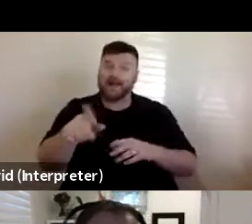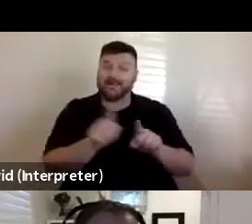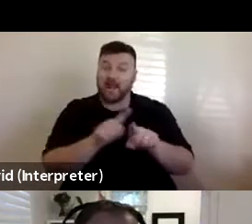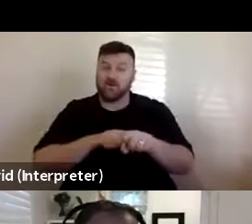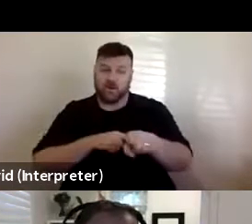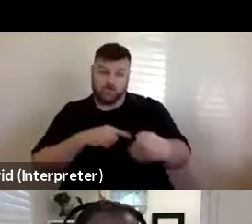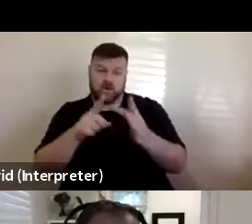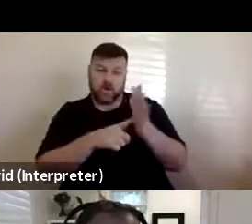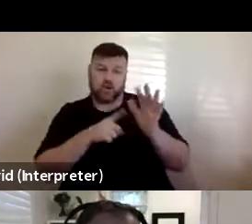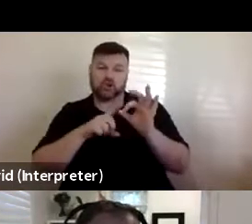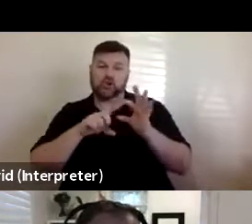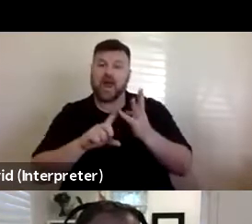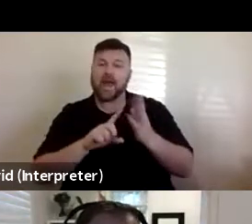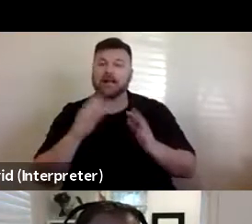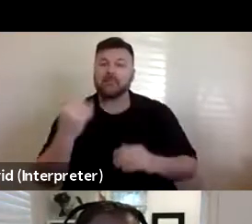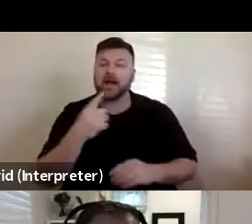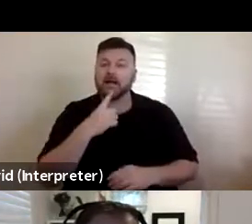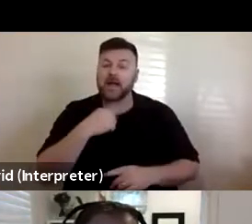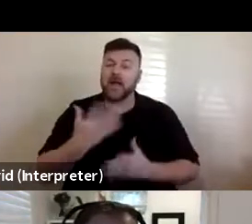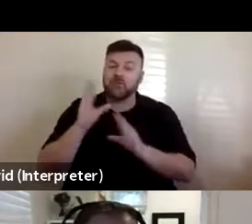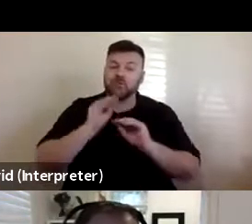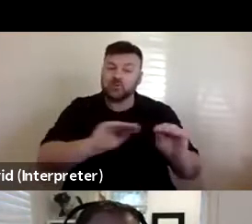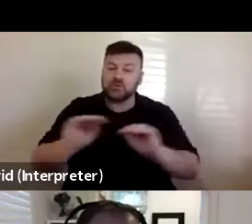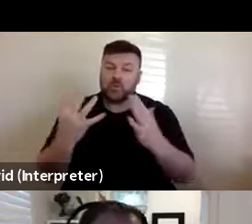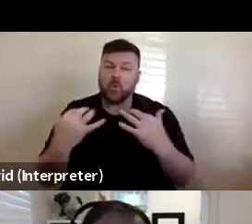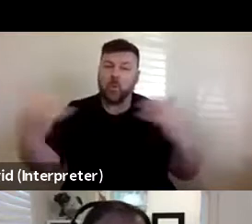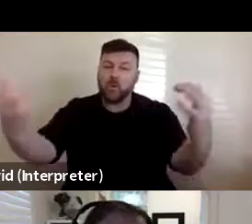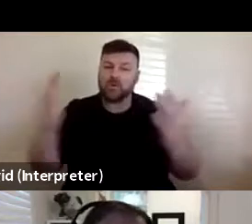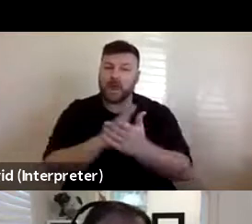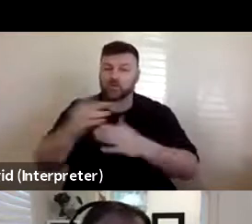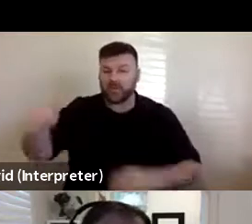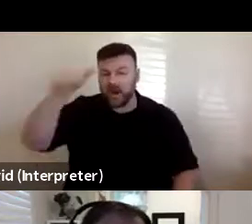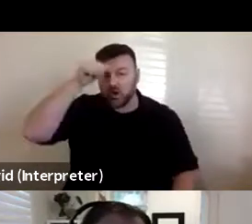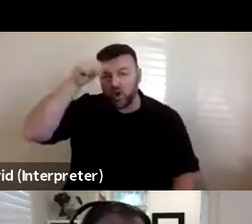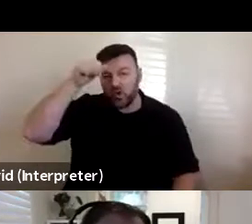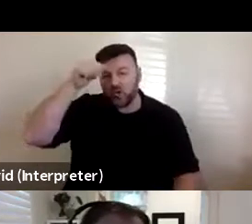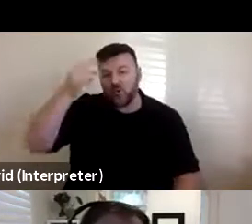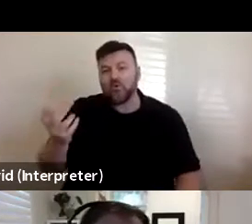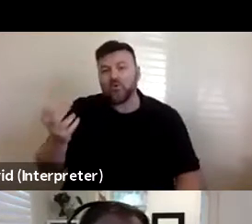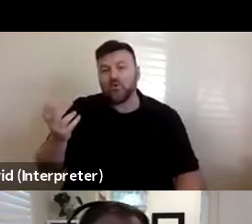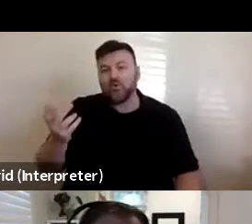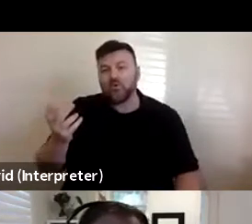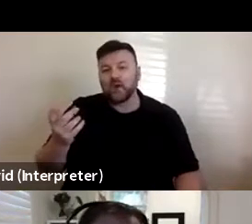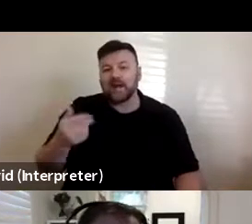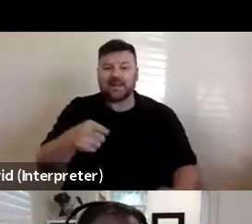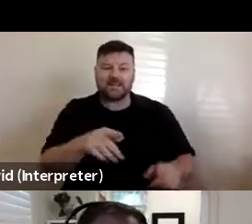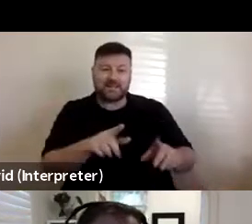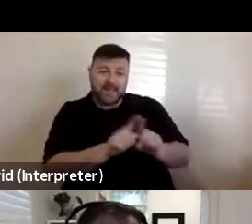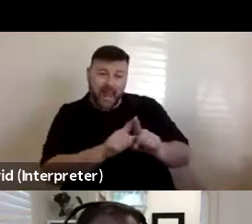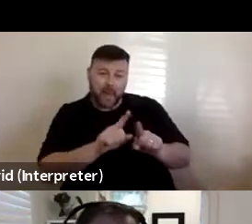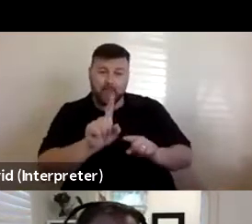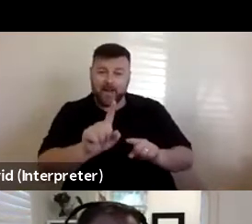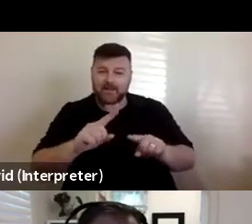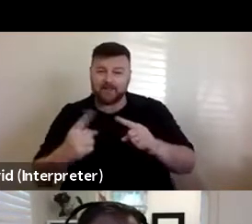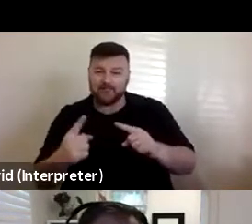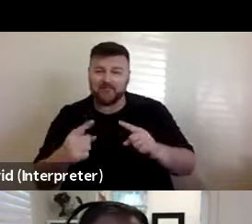some respects, in educating the audiences that this is, you know, both similar and different, or you know, what is this that you're putting in